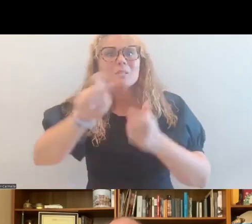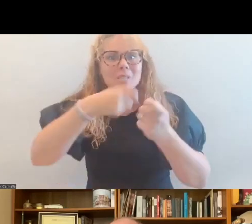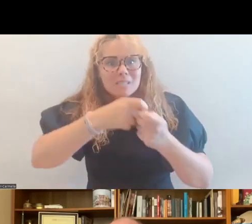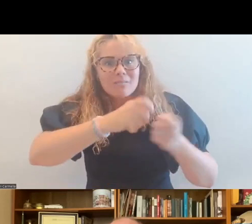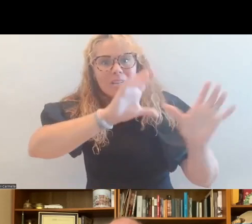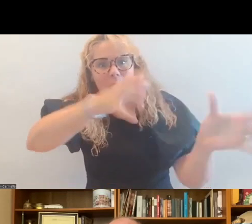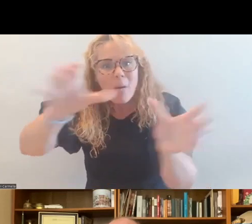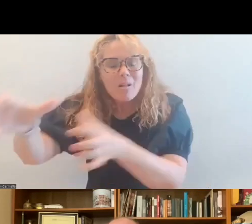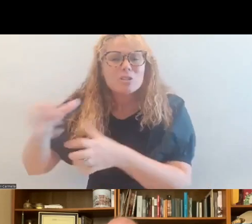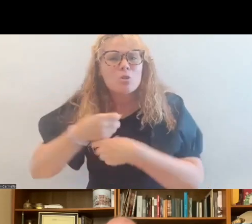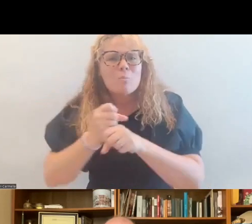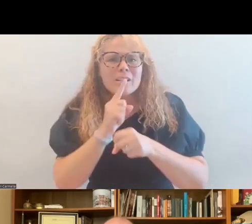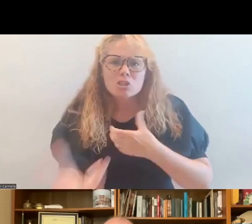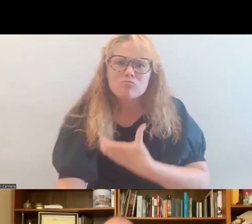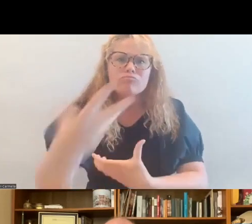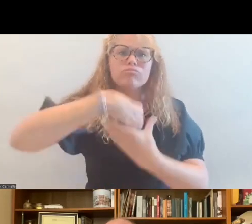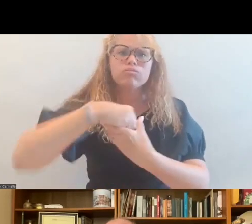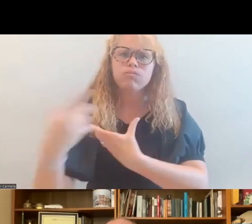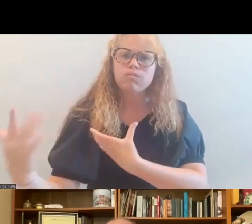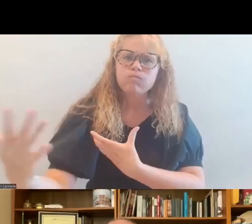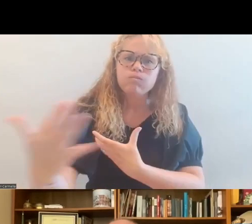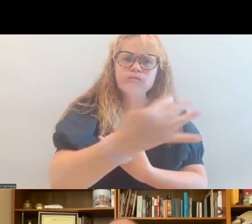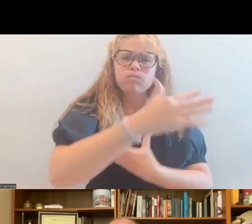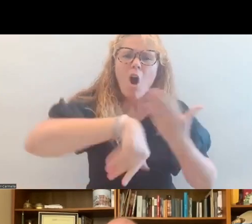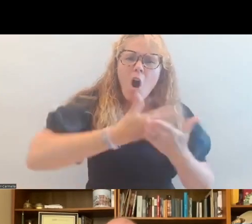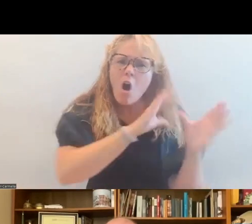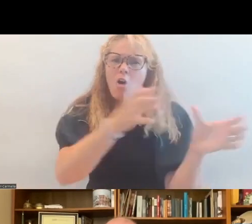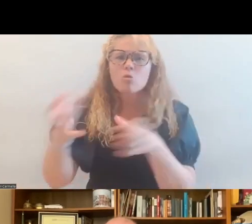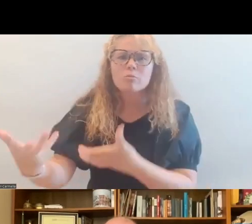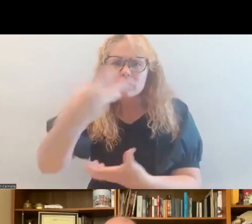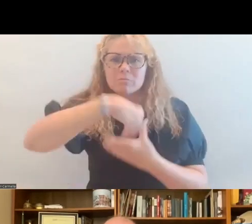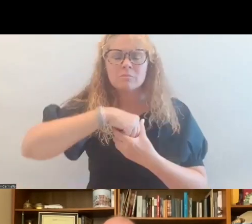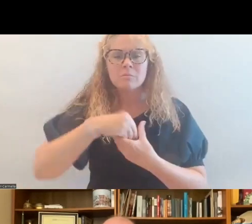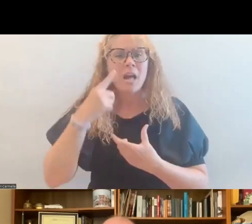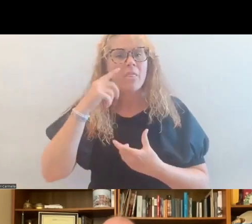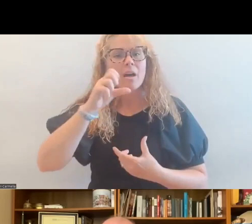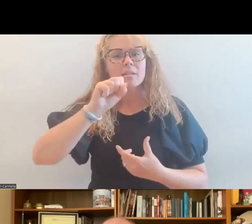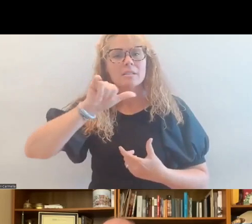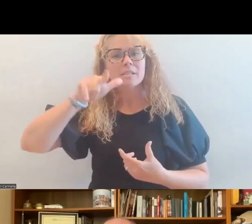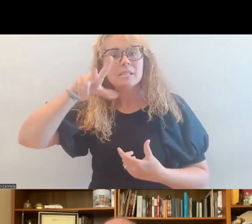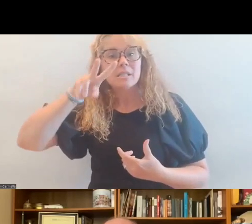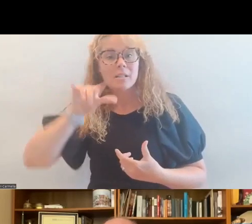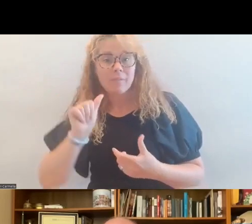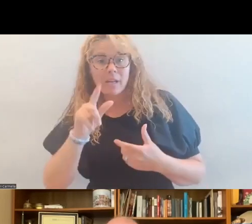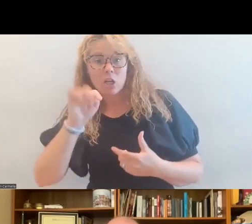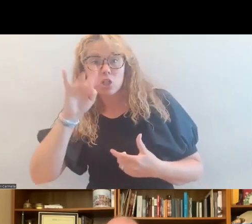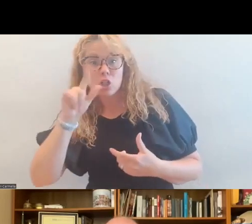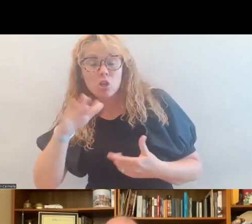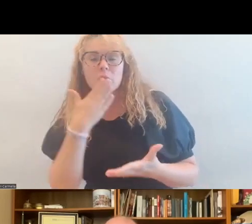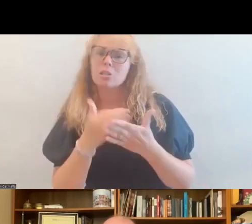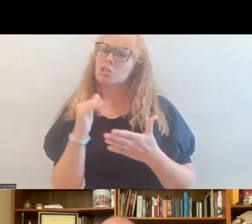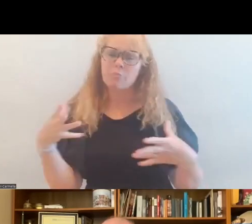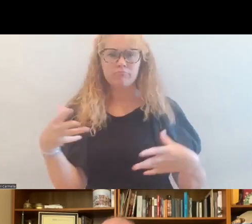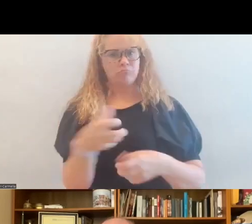an inclusiveness to all groups. And I thought Sylvia Turner did a great job of summarizing